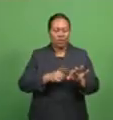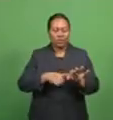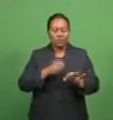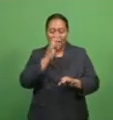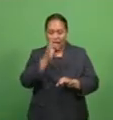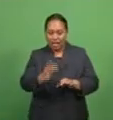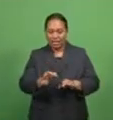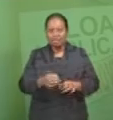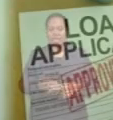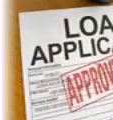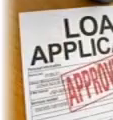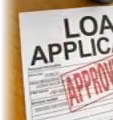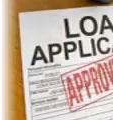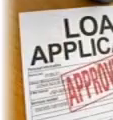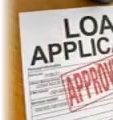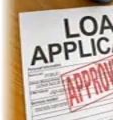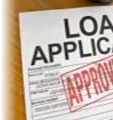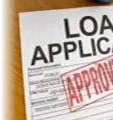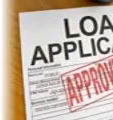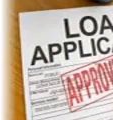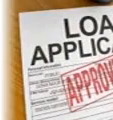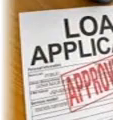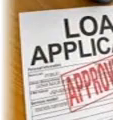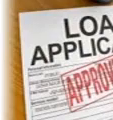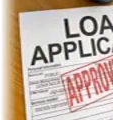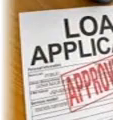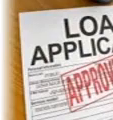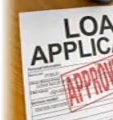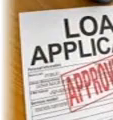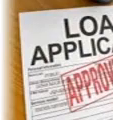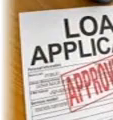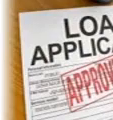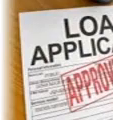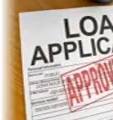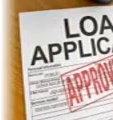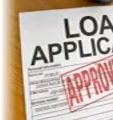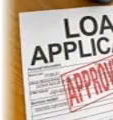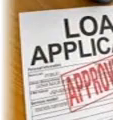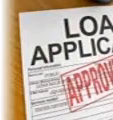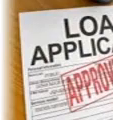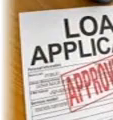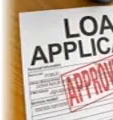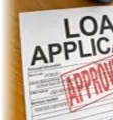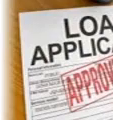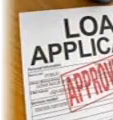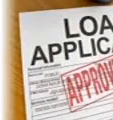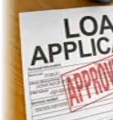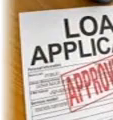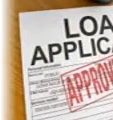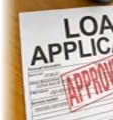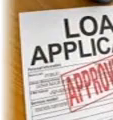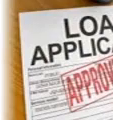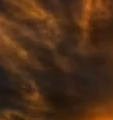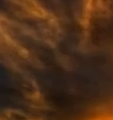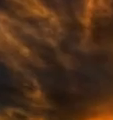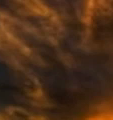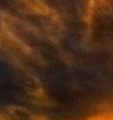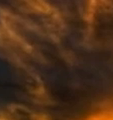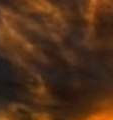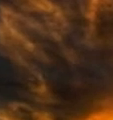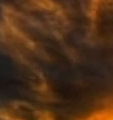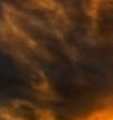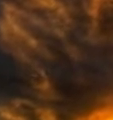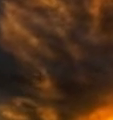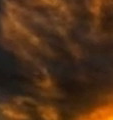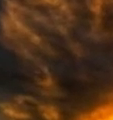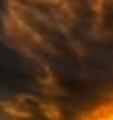asking, should banks consider a loan repayment holiday for at least a year? Visit our FBC website to answer.